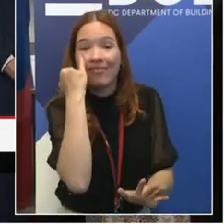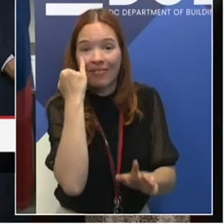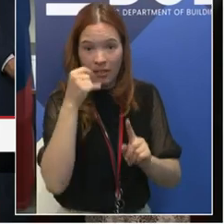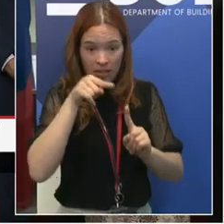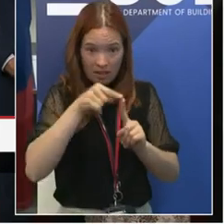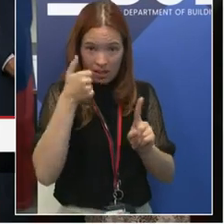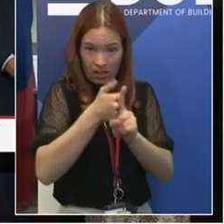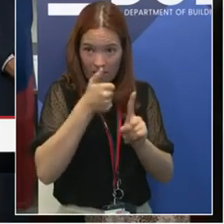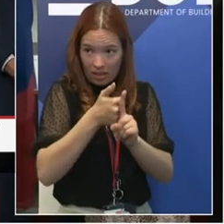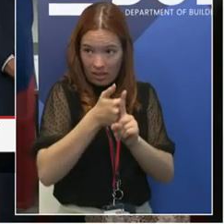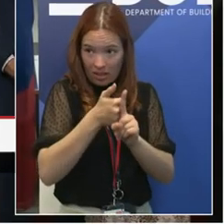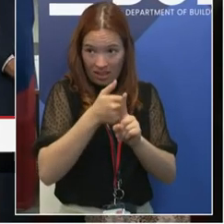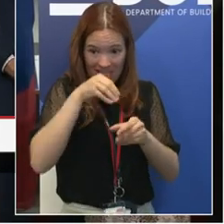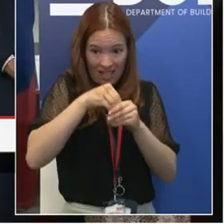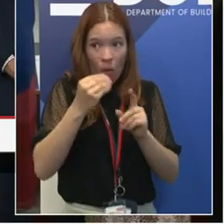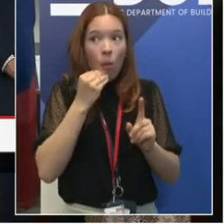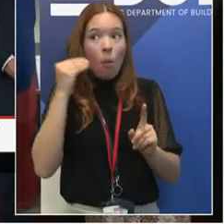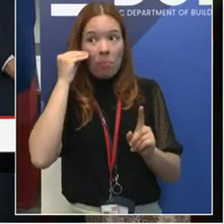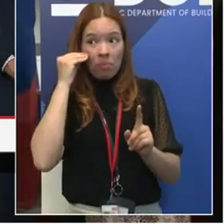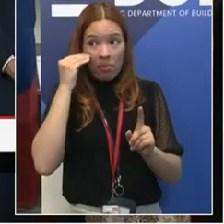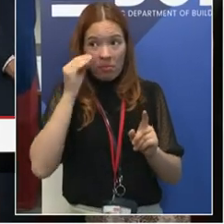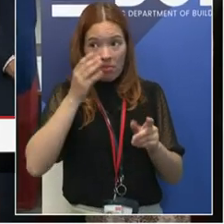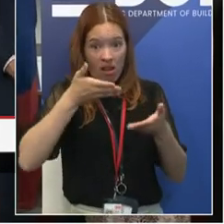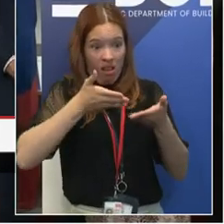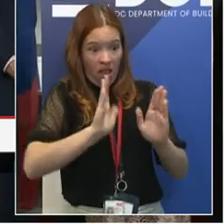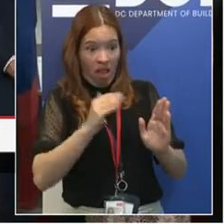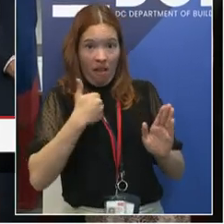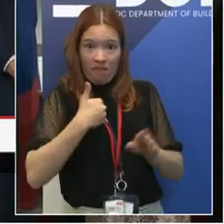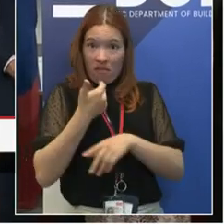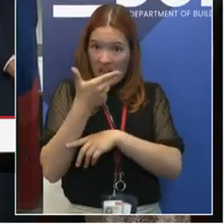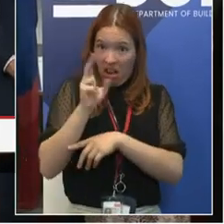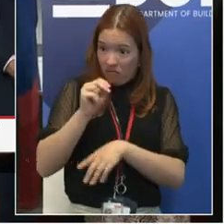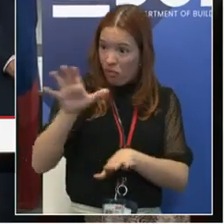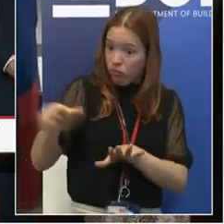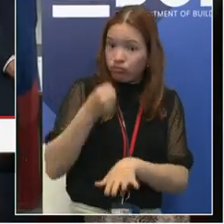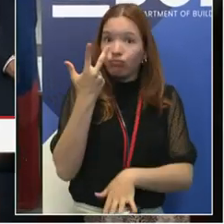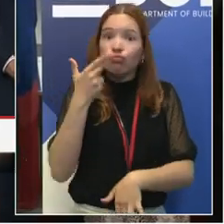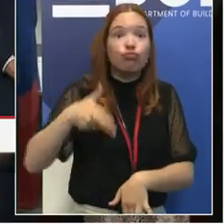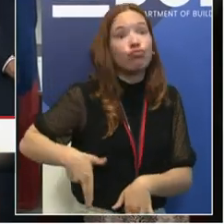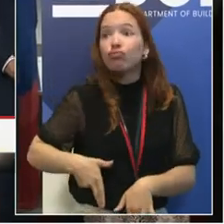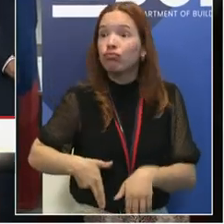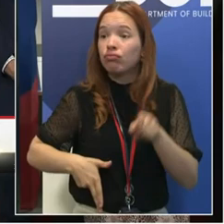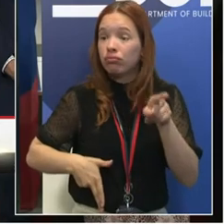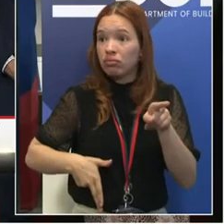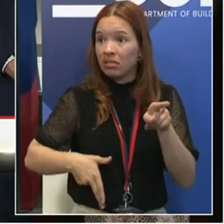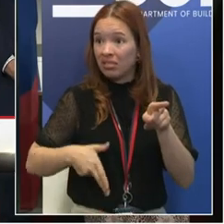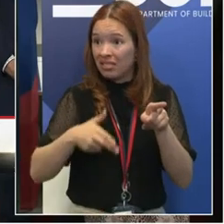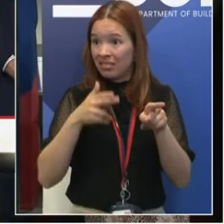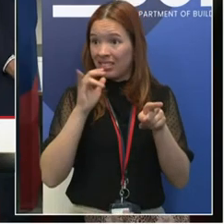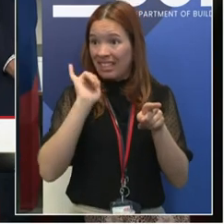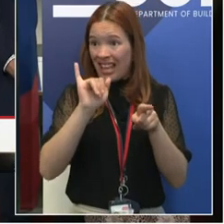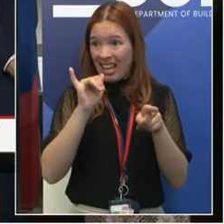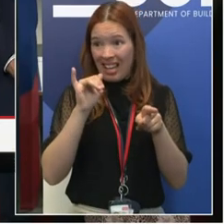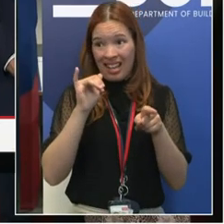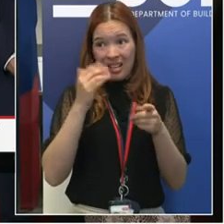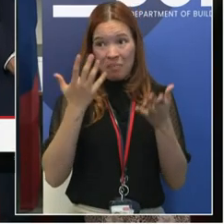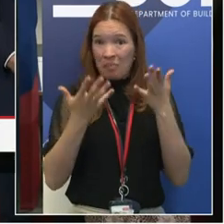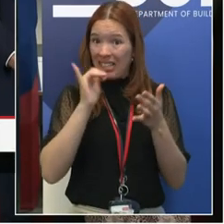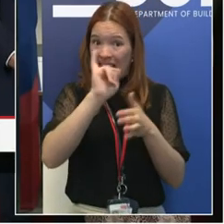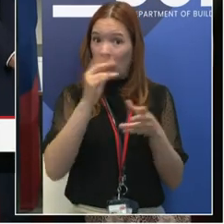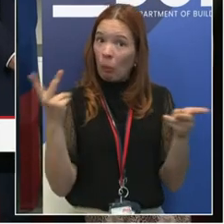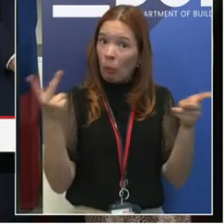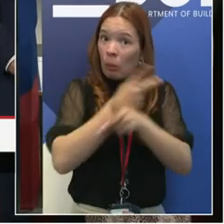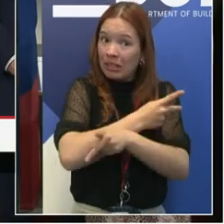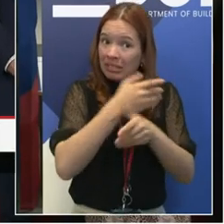there, that may be worse than incarceration. Because, you know, if I have them at New Beginnings, which, let's face it, we